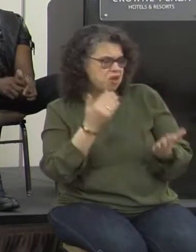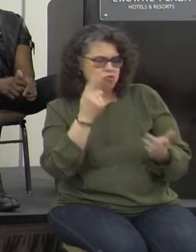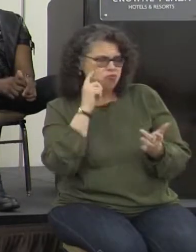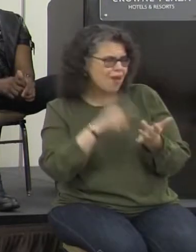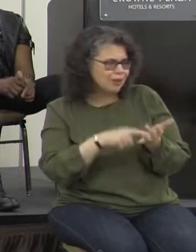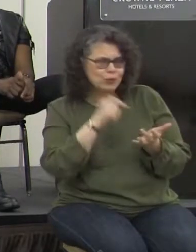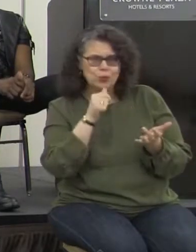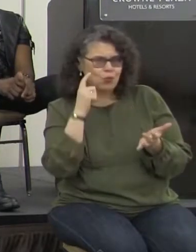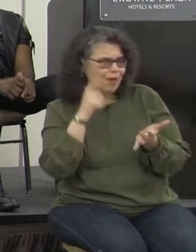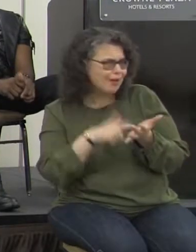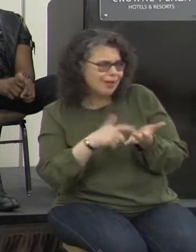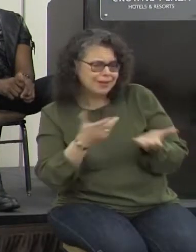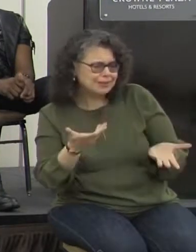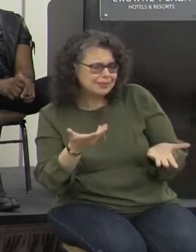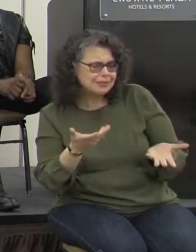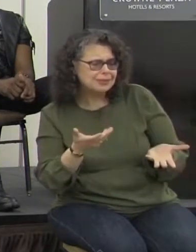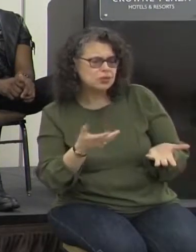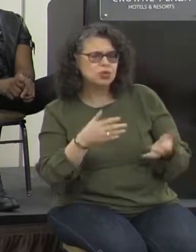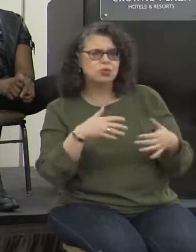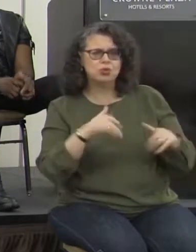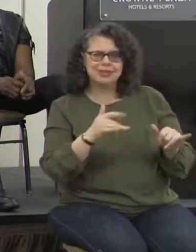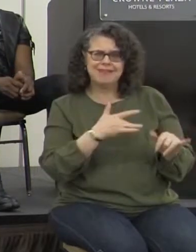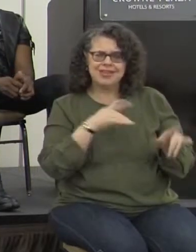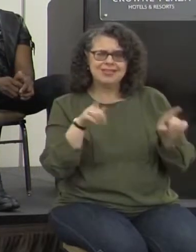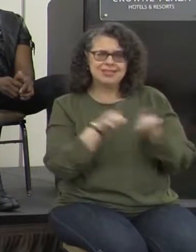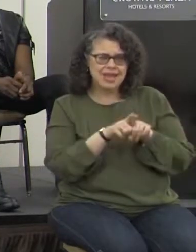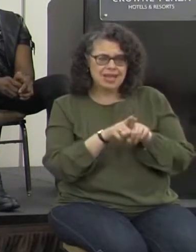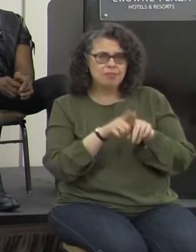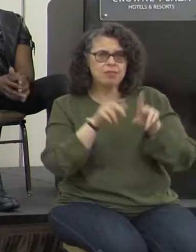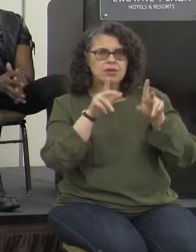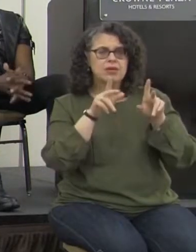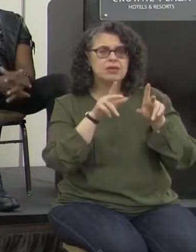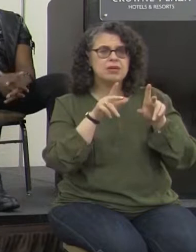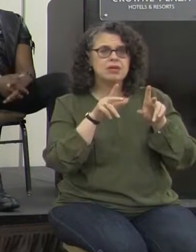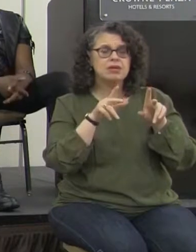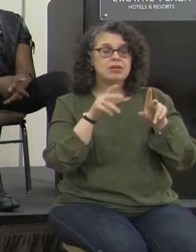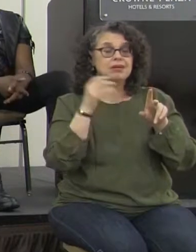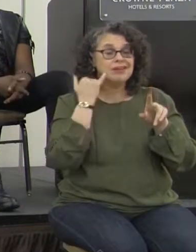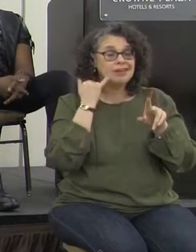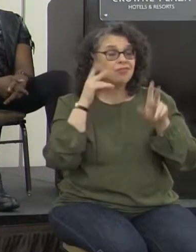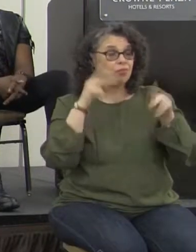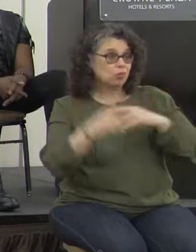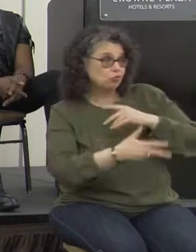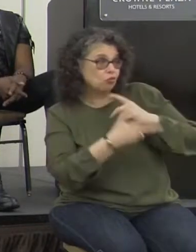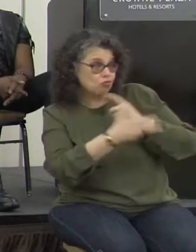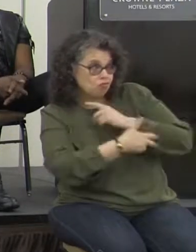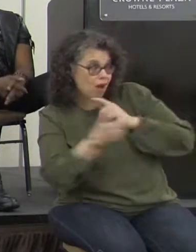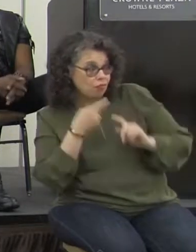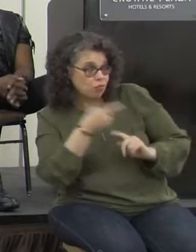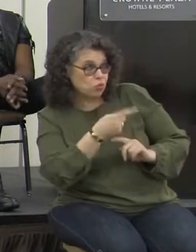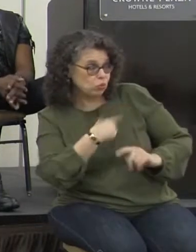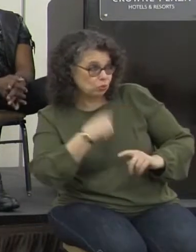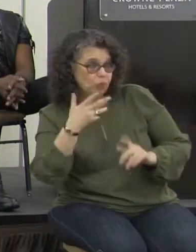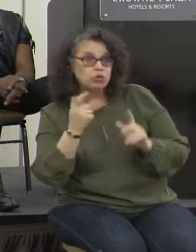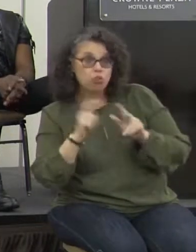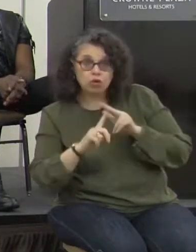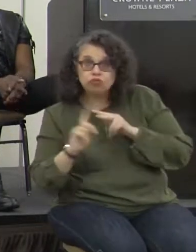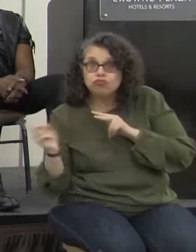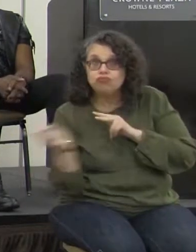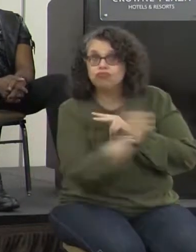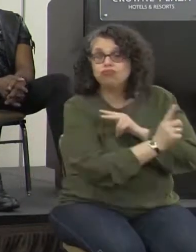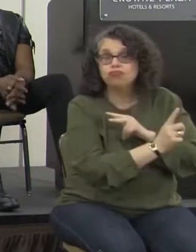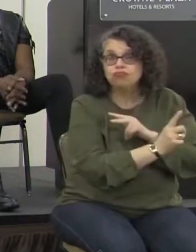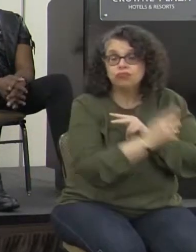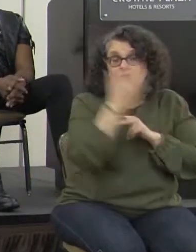because would you feel the same way if the person who had robbed you had been white? would you now then cross the street in front of